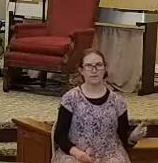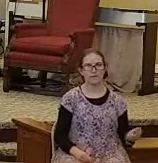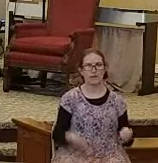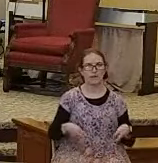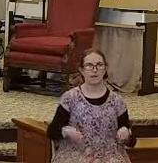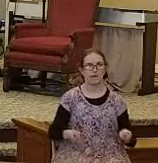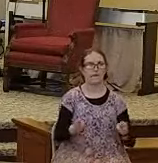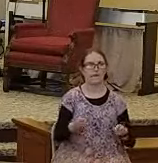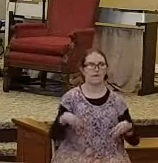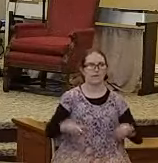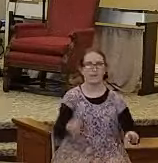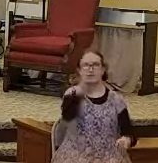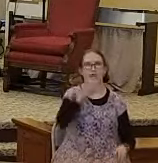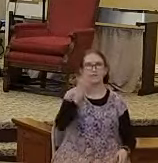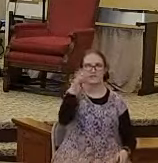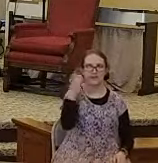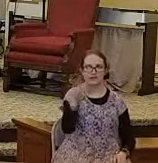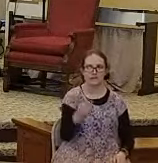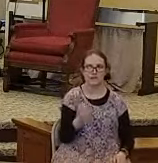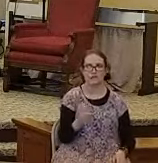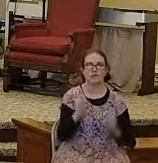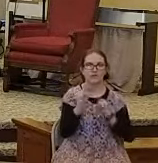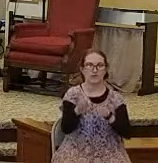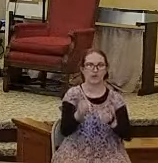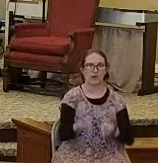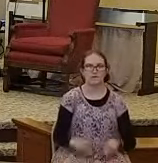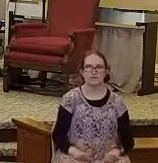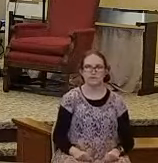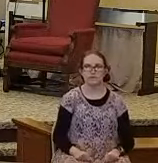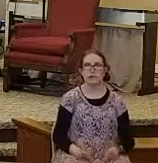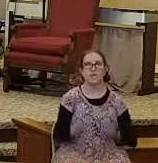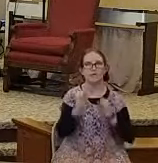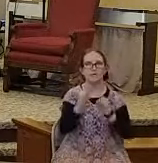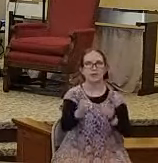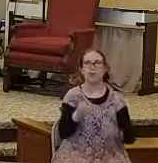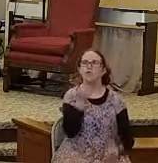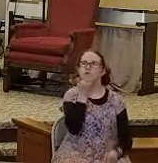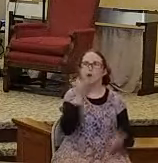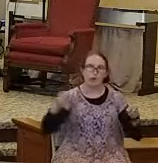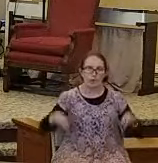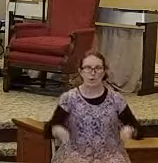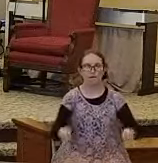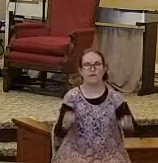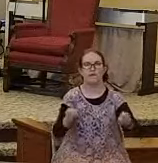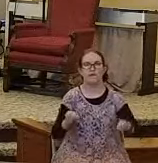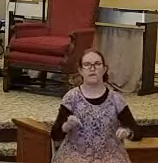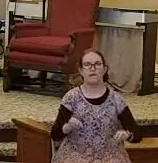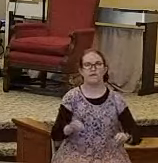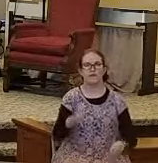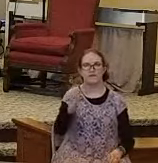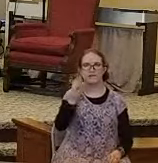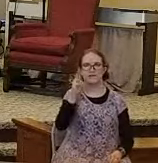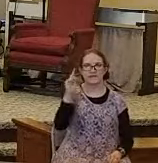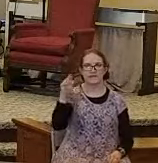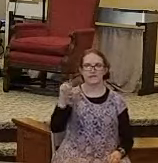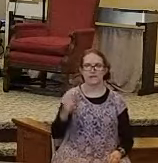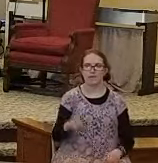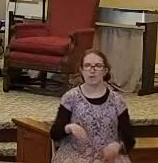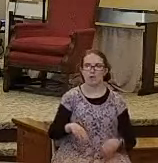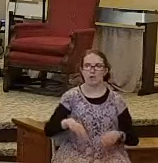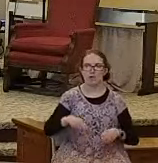direction and the way that God said for him to go. Amen. If you go the wrong way, you're going to suffer. If you go